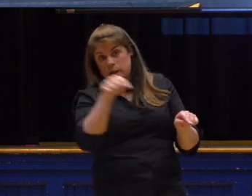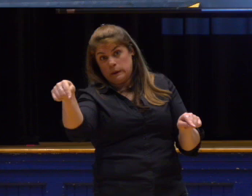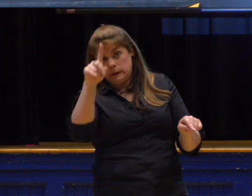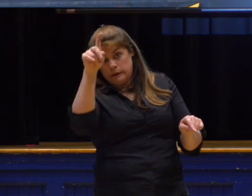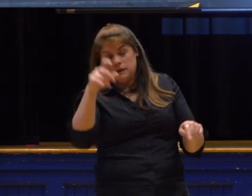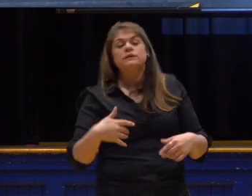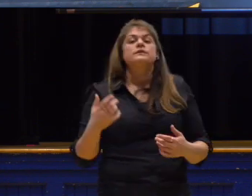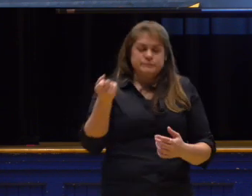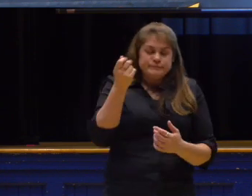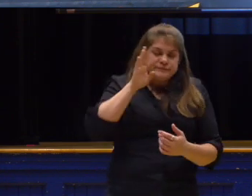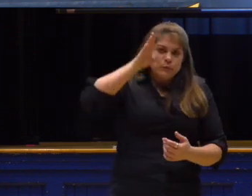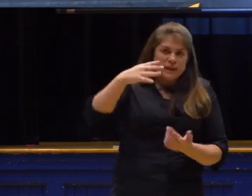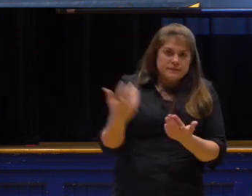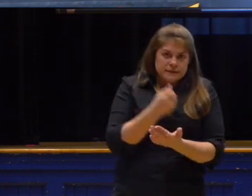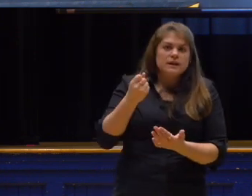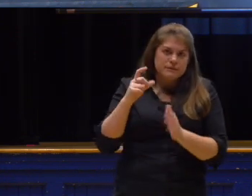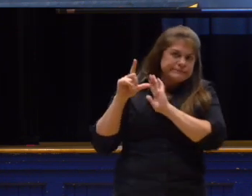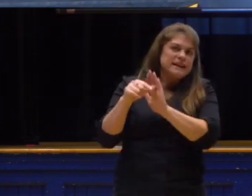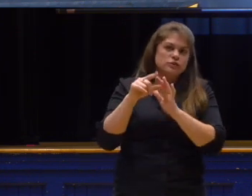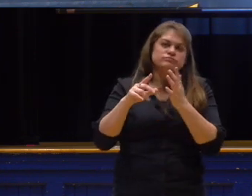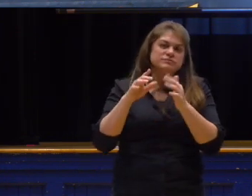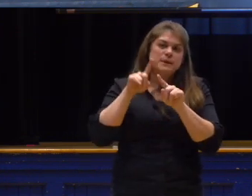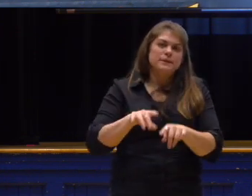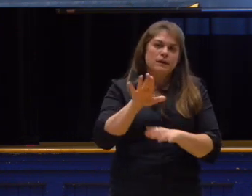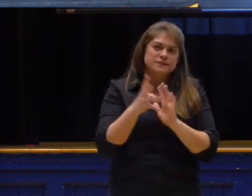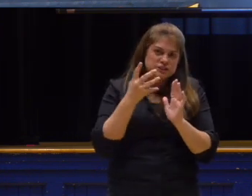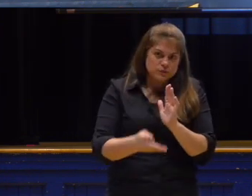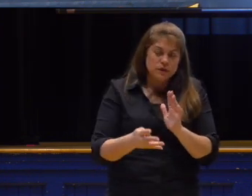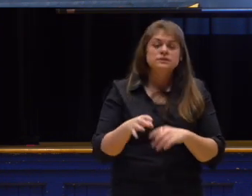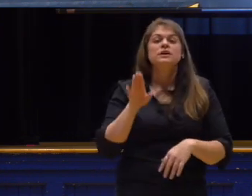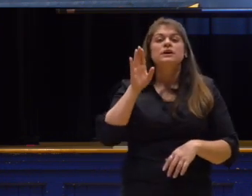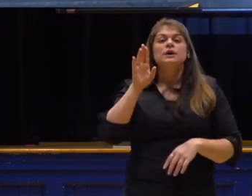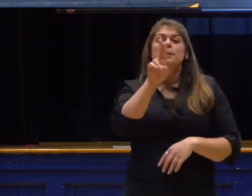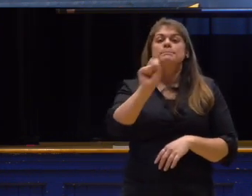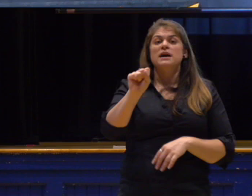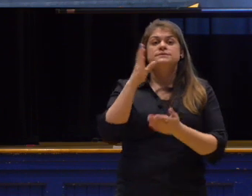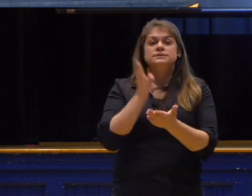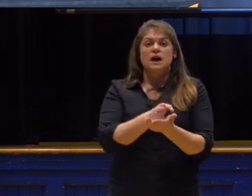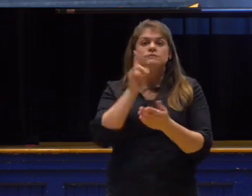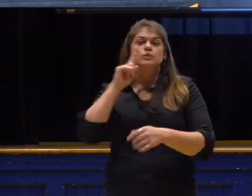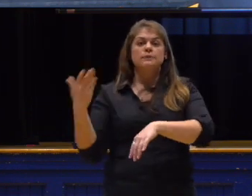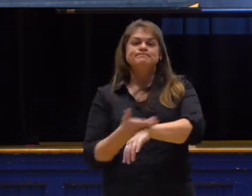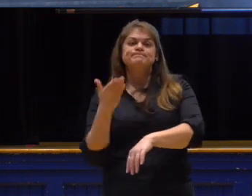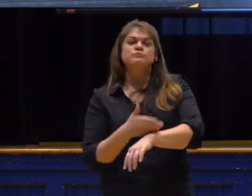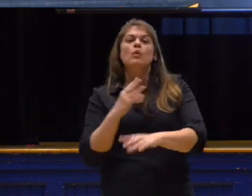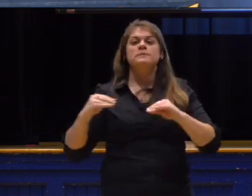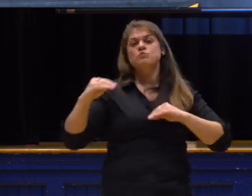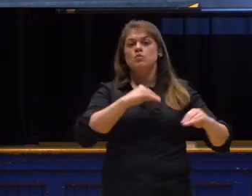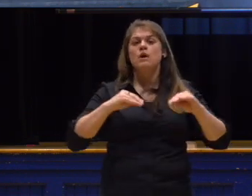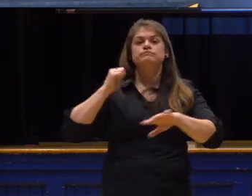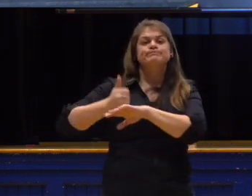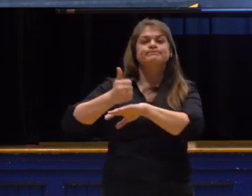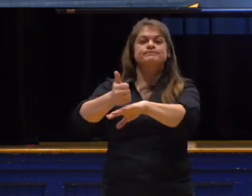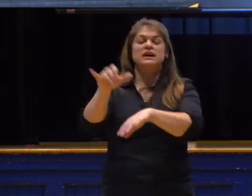timing standpoint. Bus stops, big improvements to all the bus stops, a few little relocations for them as well, working through with